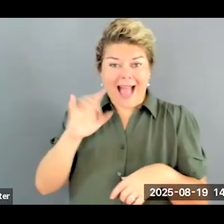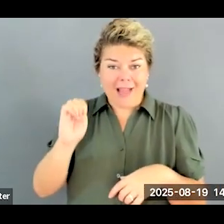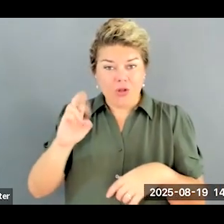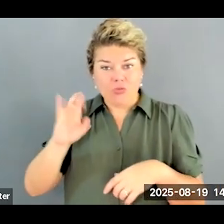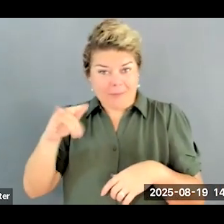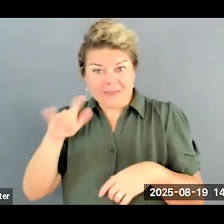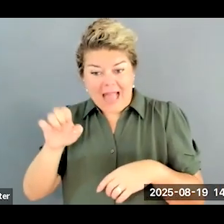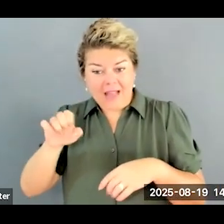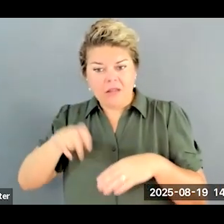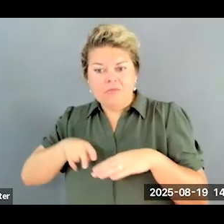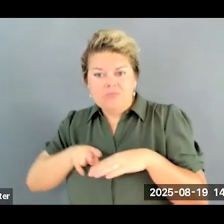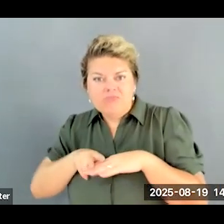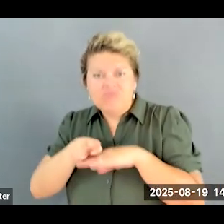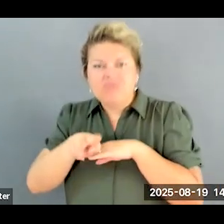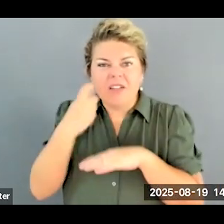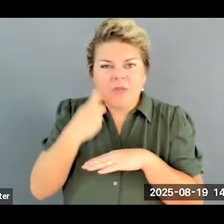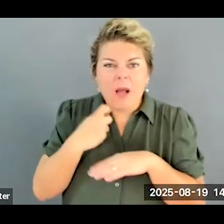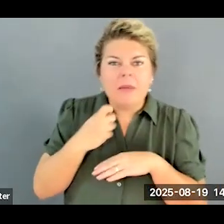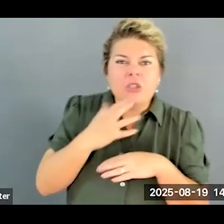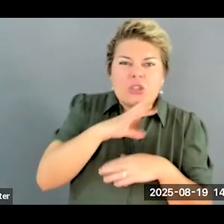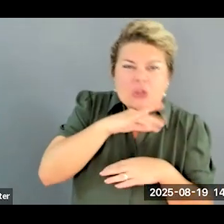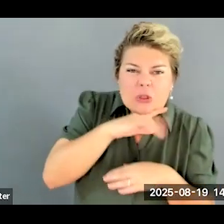reptile emerging from muddy brown water.